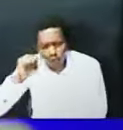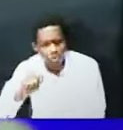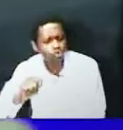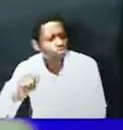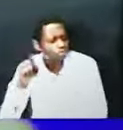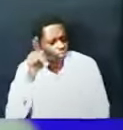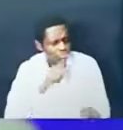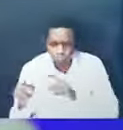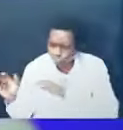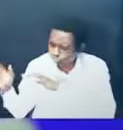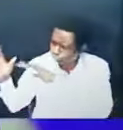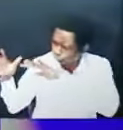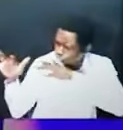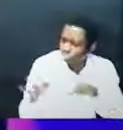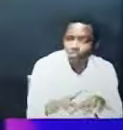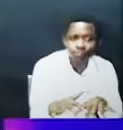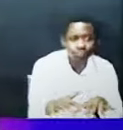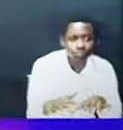appeared